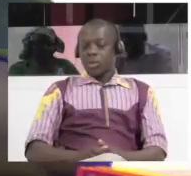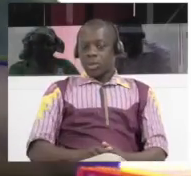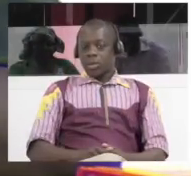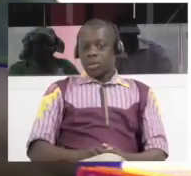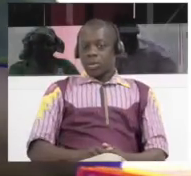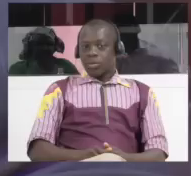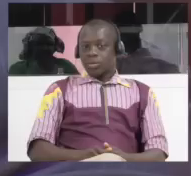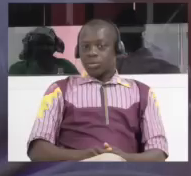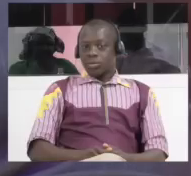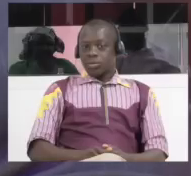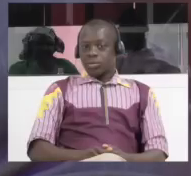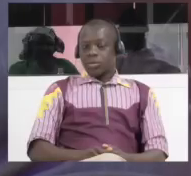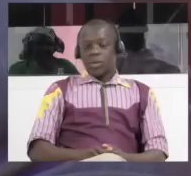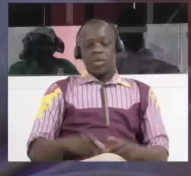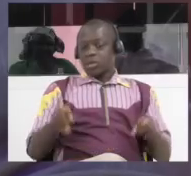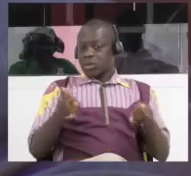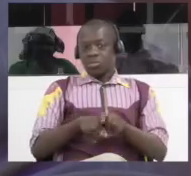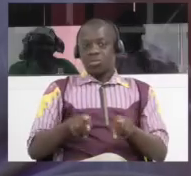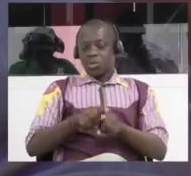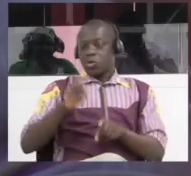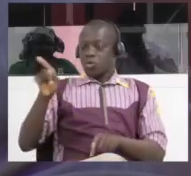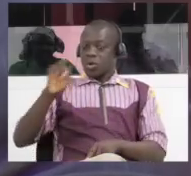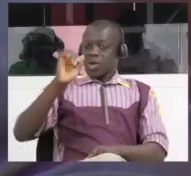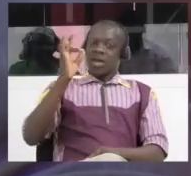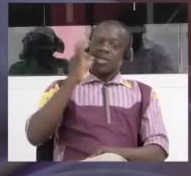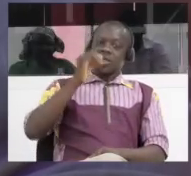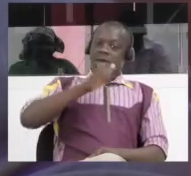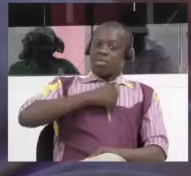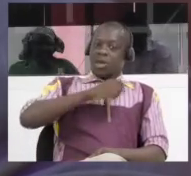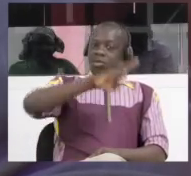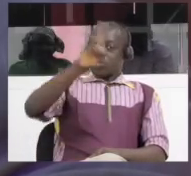Still, that did not answer the question. The question is,